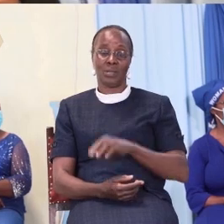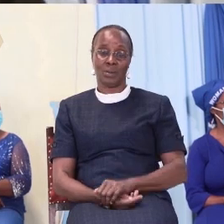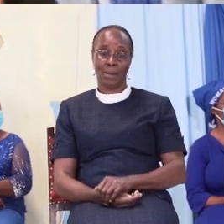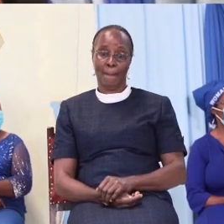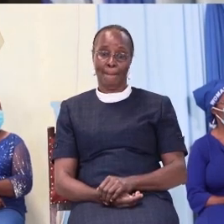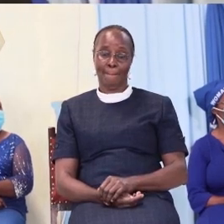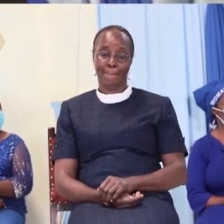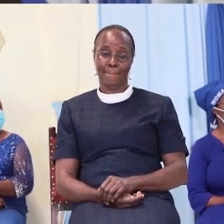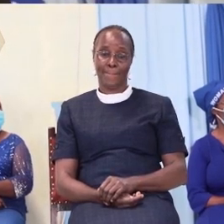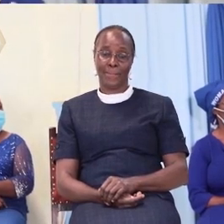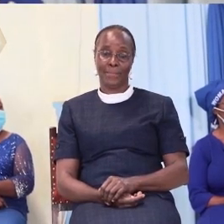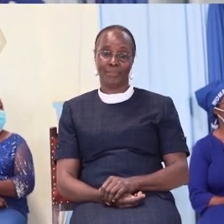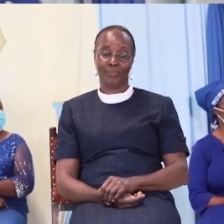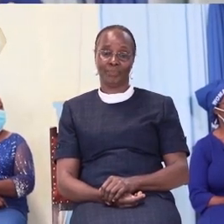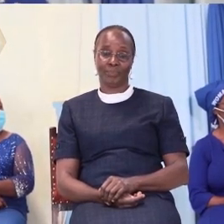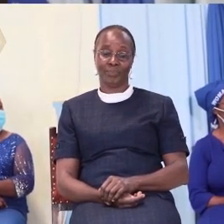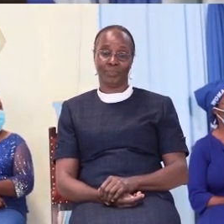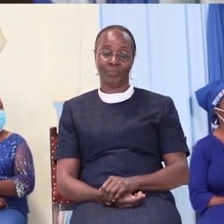the message